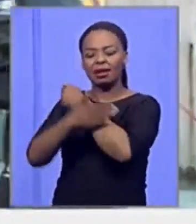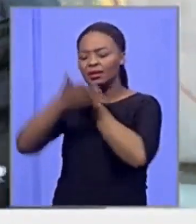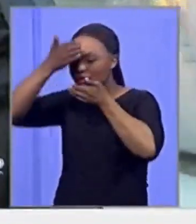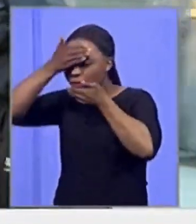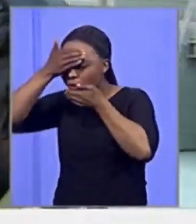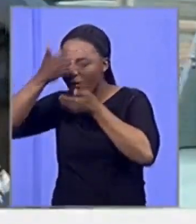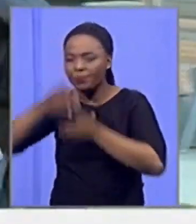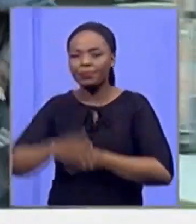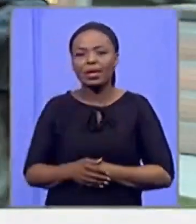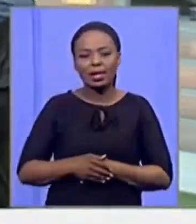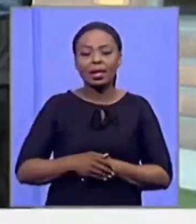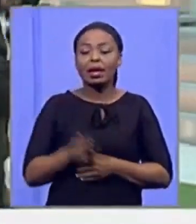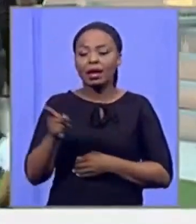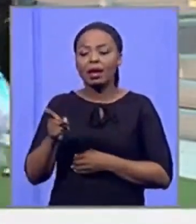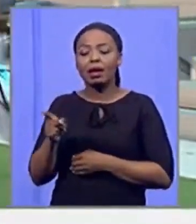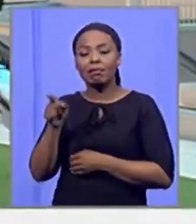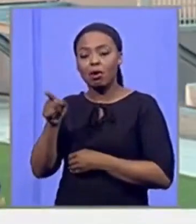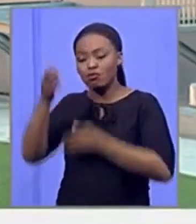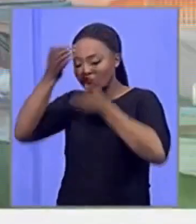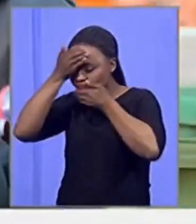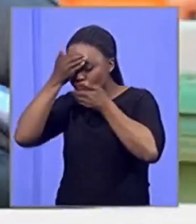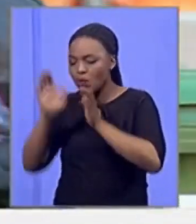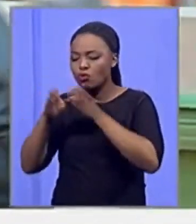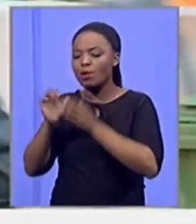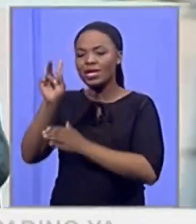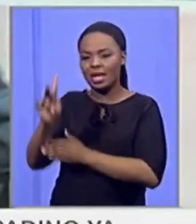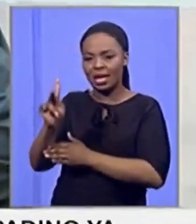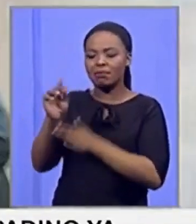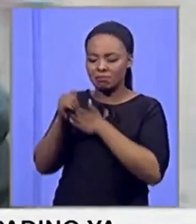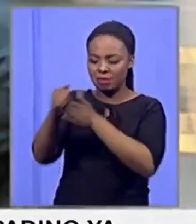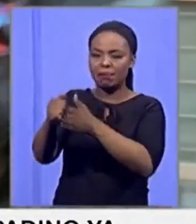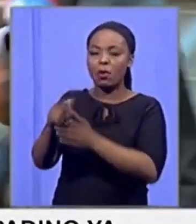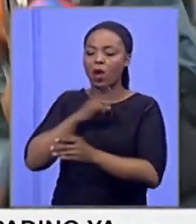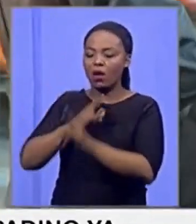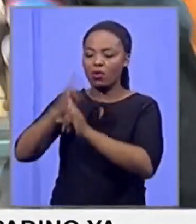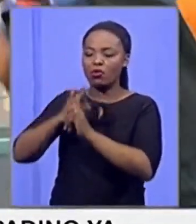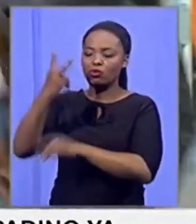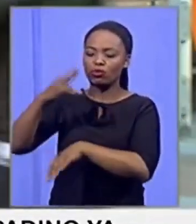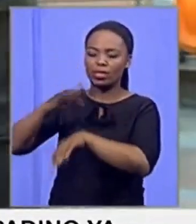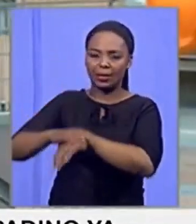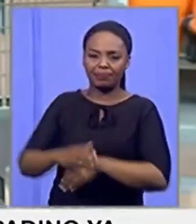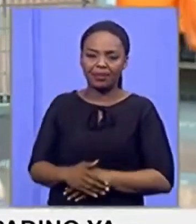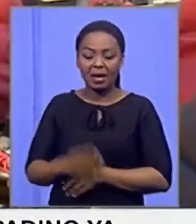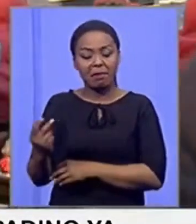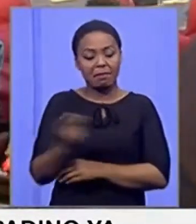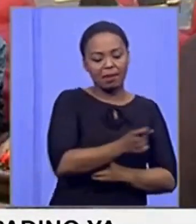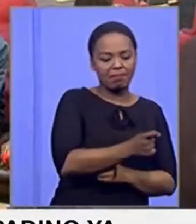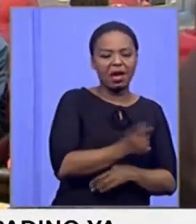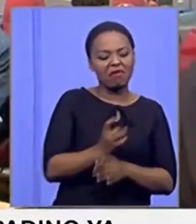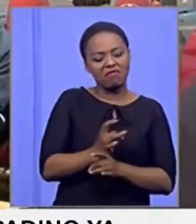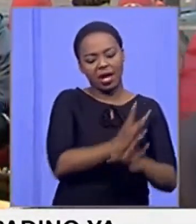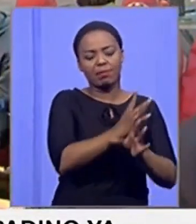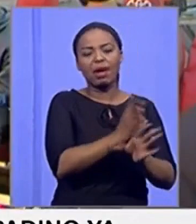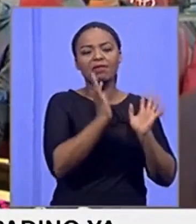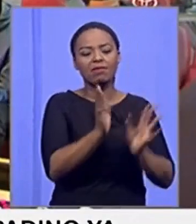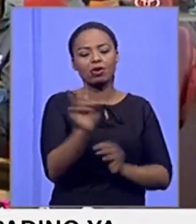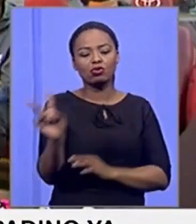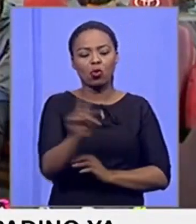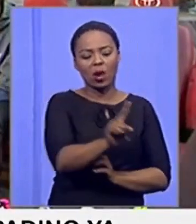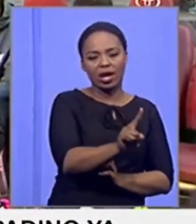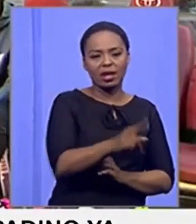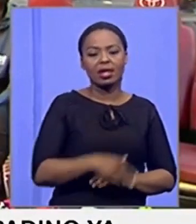mo go Group K morago ga diphenyo tše pedi ka tatelano. Ba fentše Bafana ka 2-1 ka Rabat